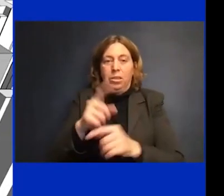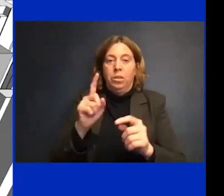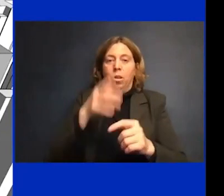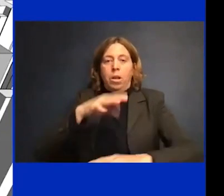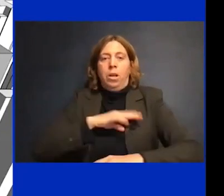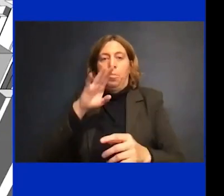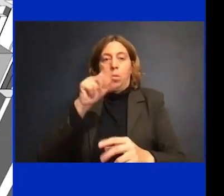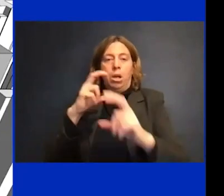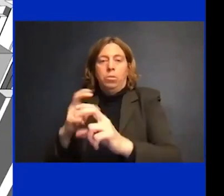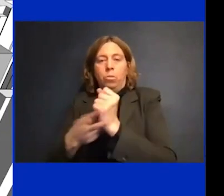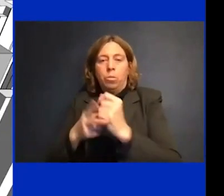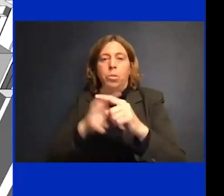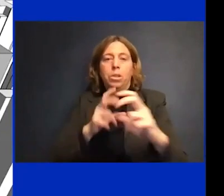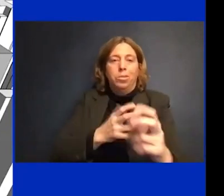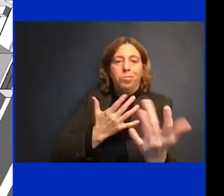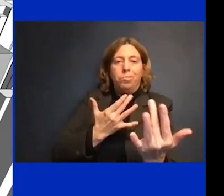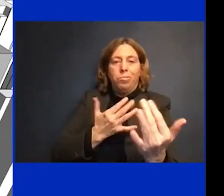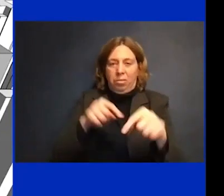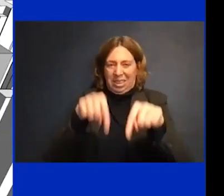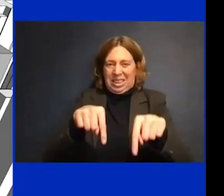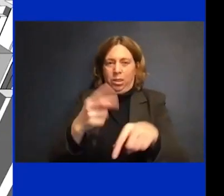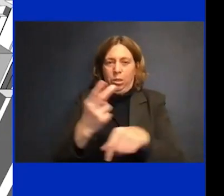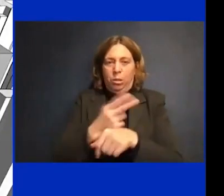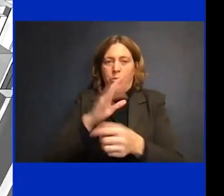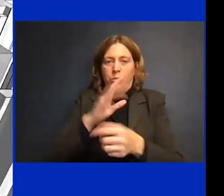to accommodate commuter bus storage and staging,